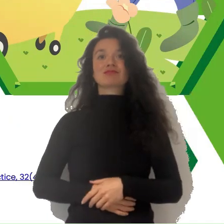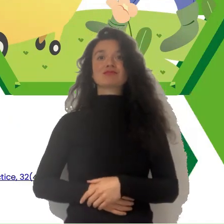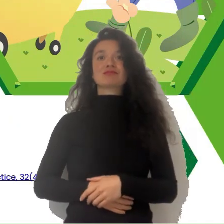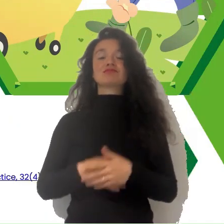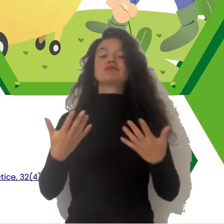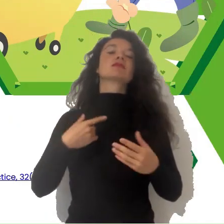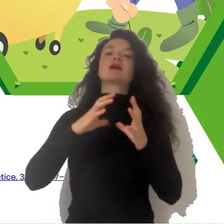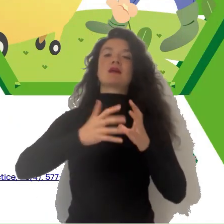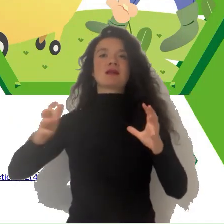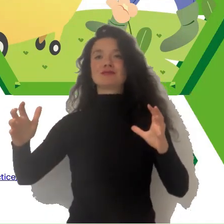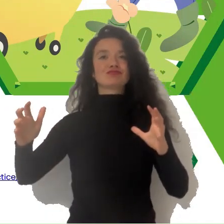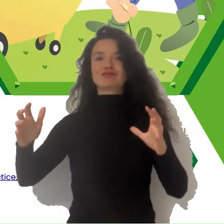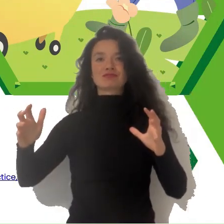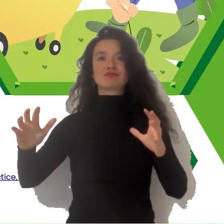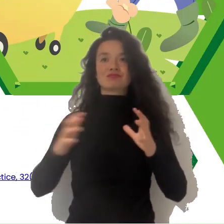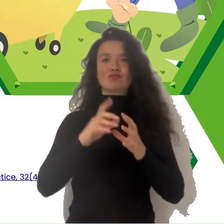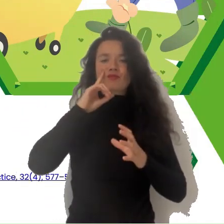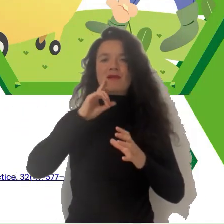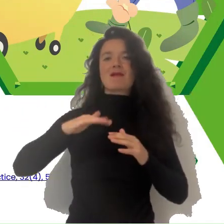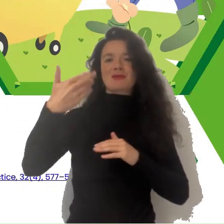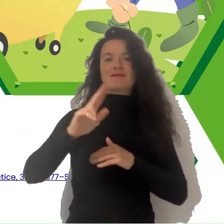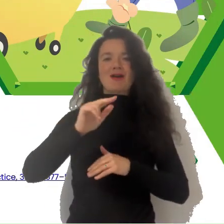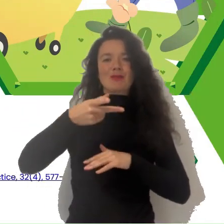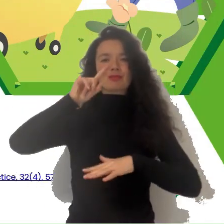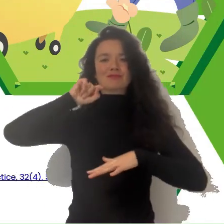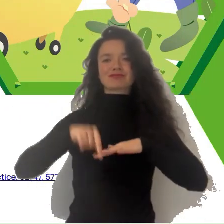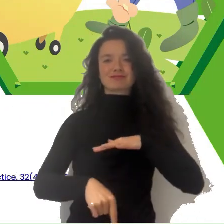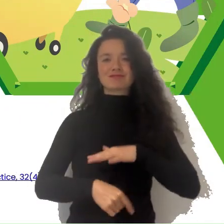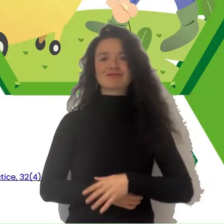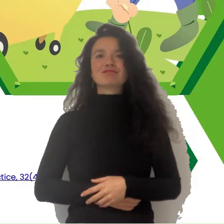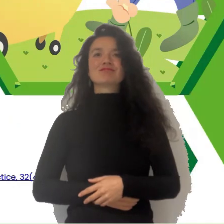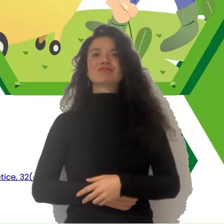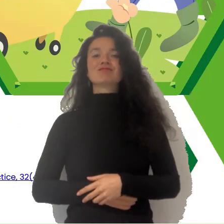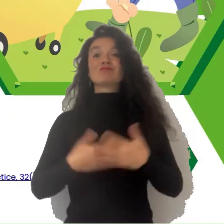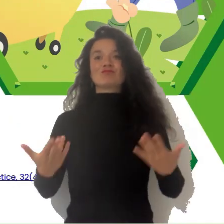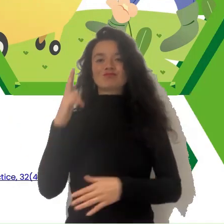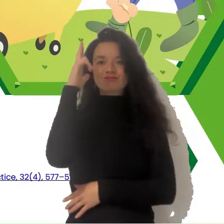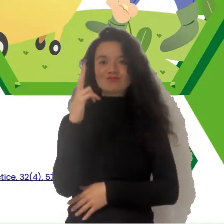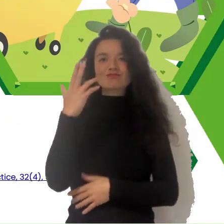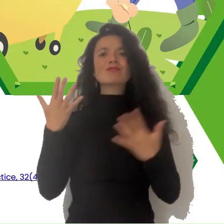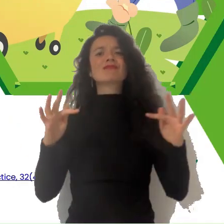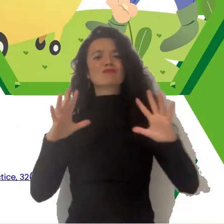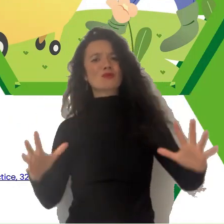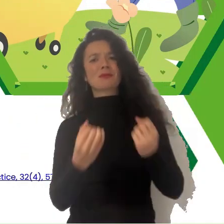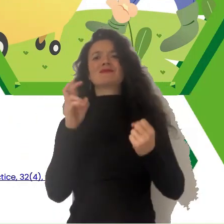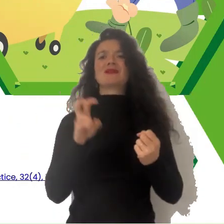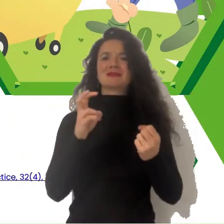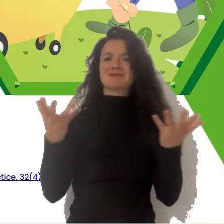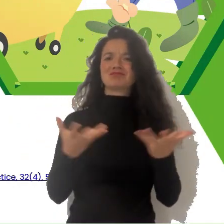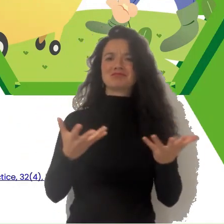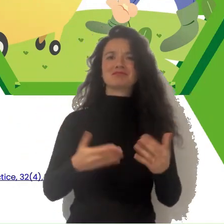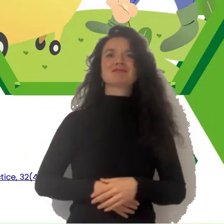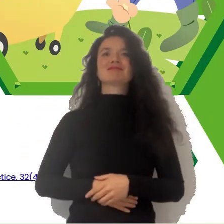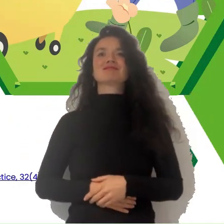abilities, knowledge, and attitudes that allow people to live and work in ways that respect the environment and